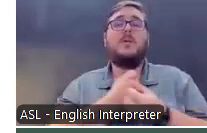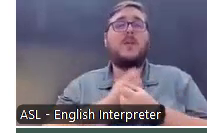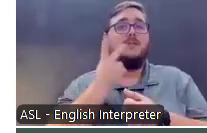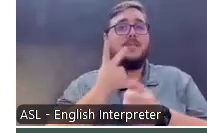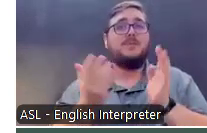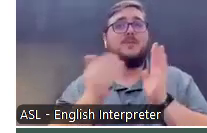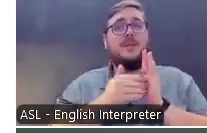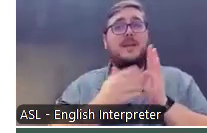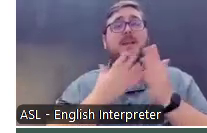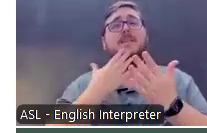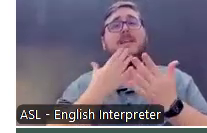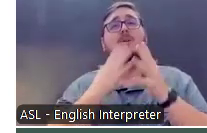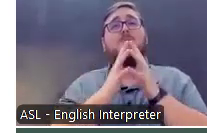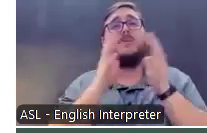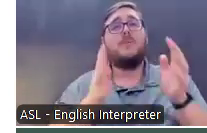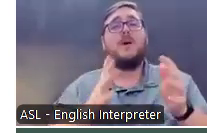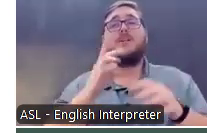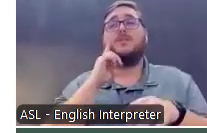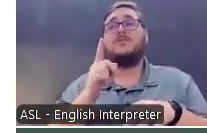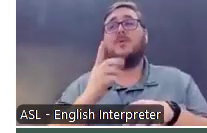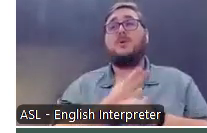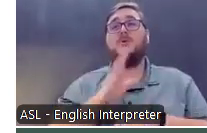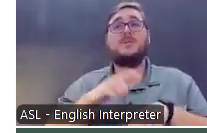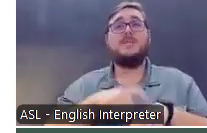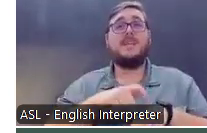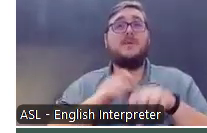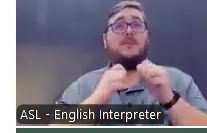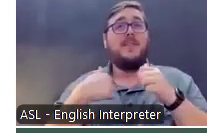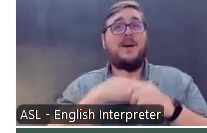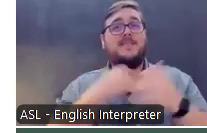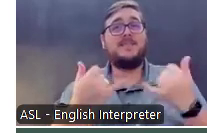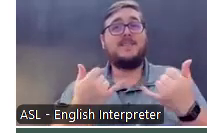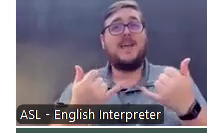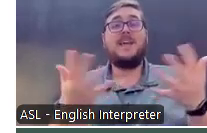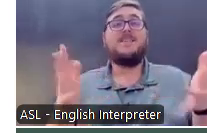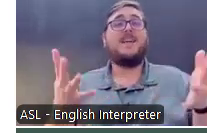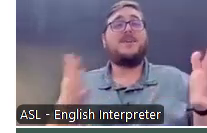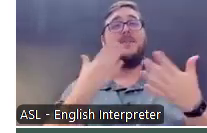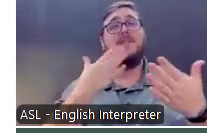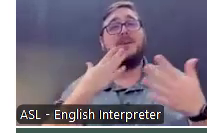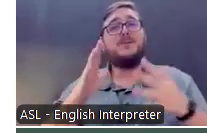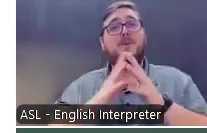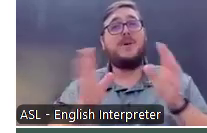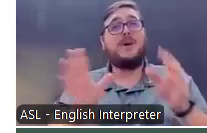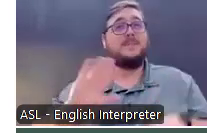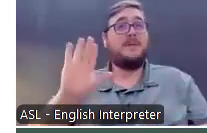and spending it with us today. That will be all we have. Thank you so much, and bye-bye. Thank you. Bye.